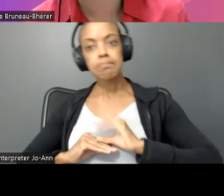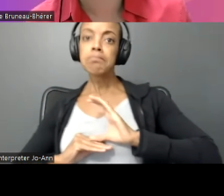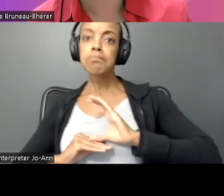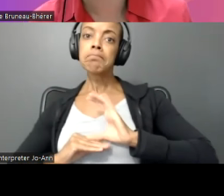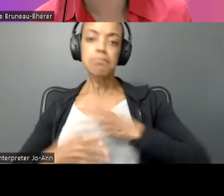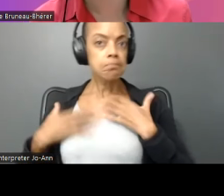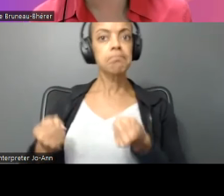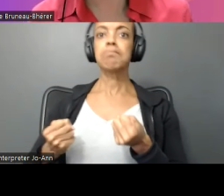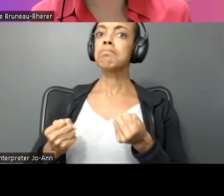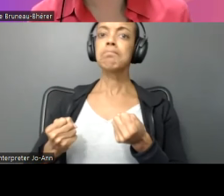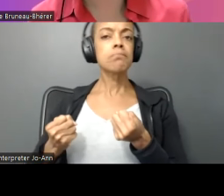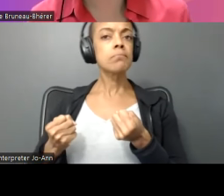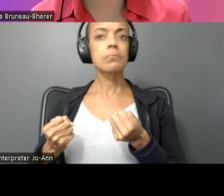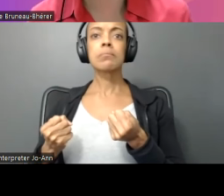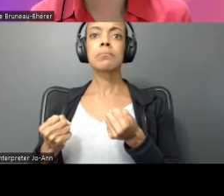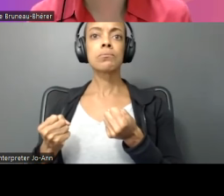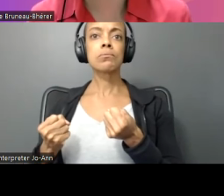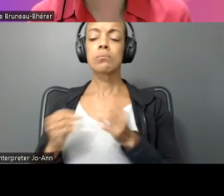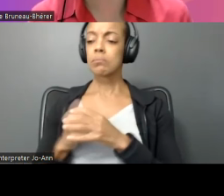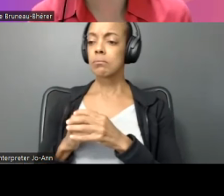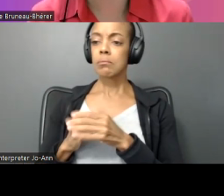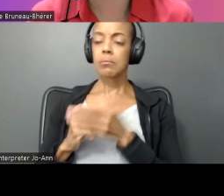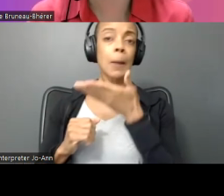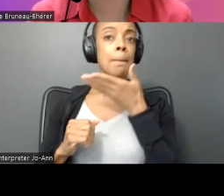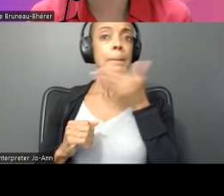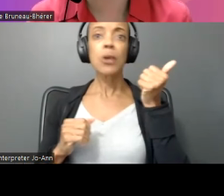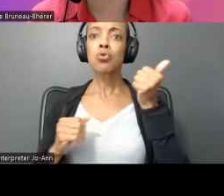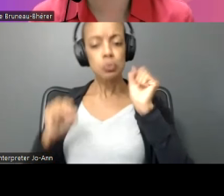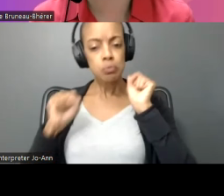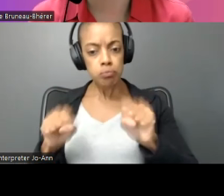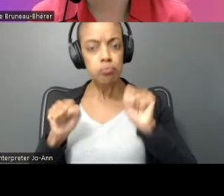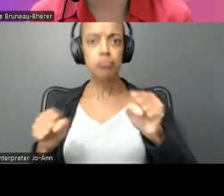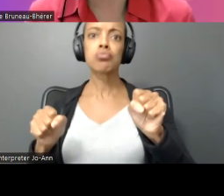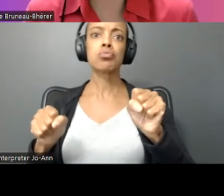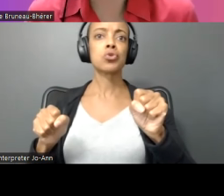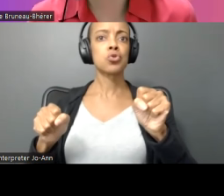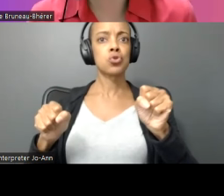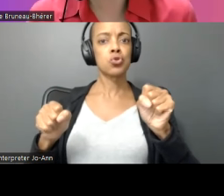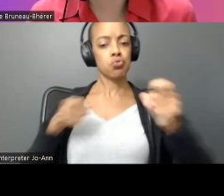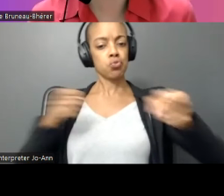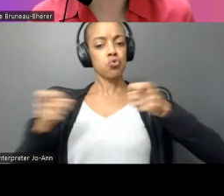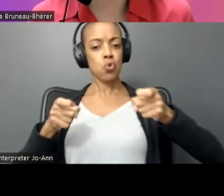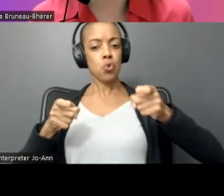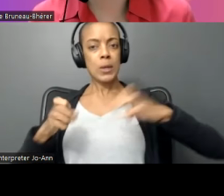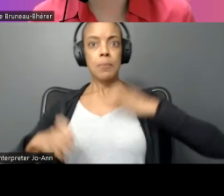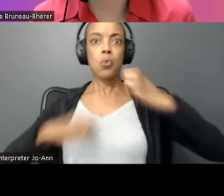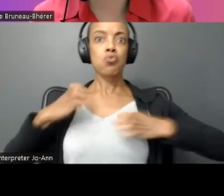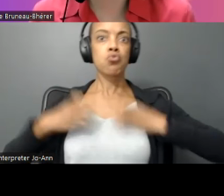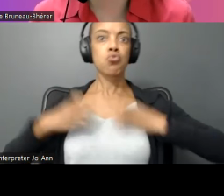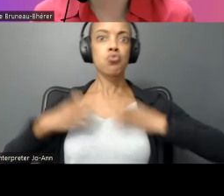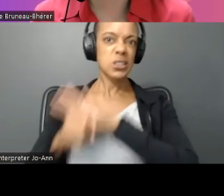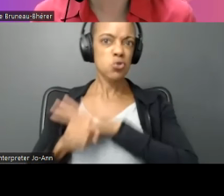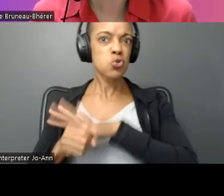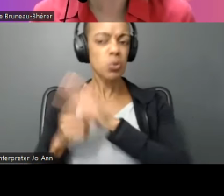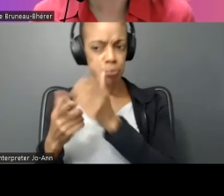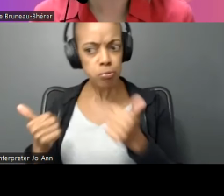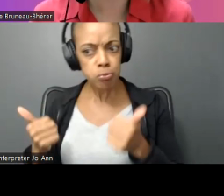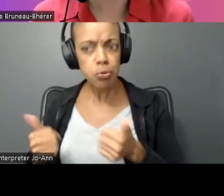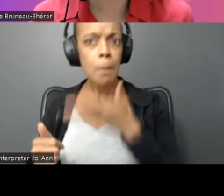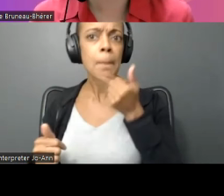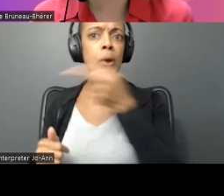better competencies, better capacity to manage big emotions like the stress that we're talking about today. So we can see that